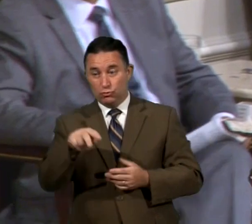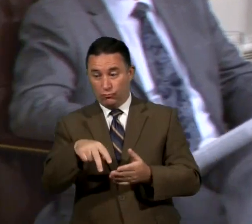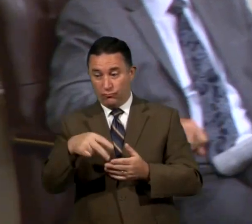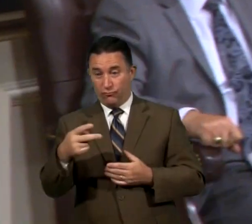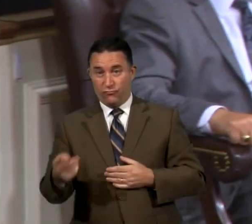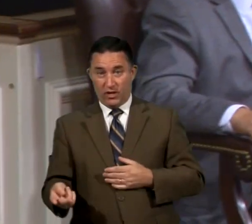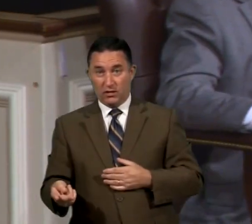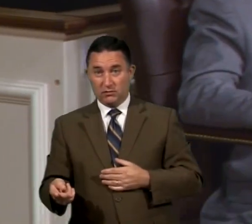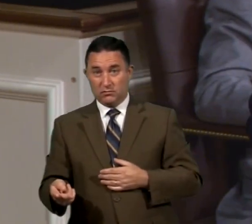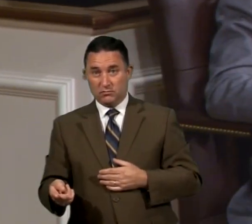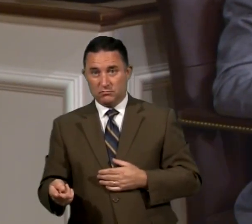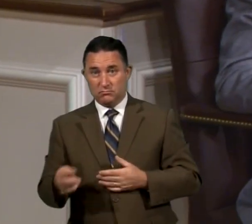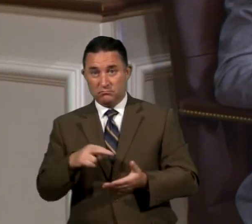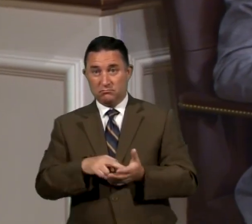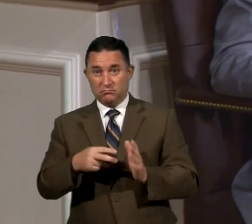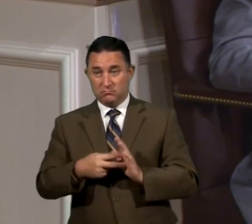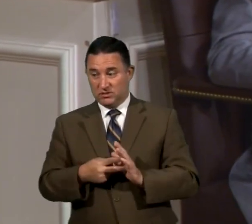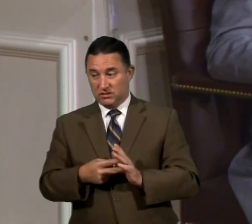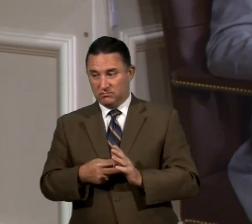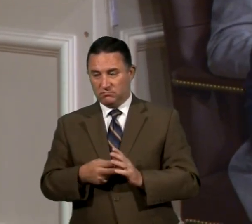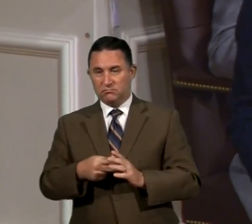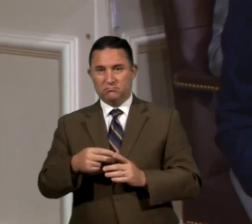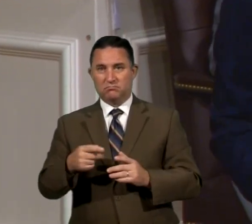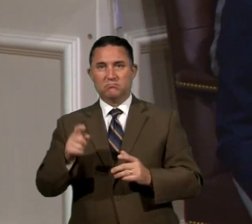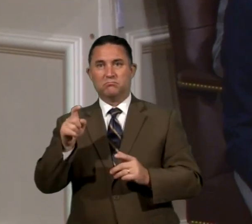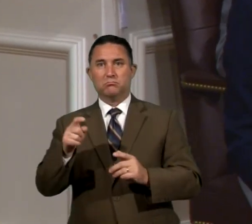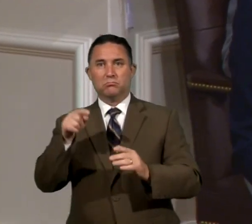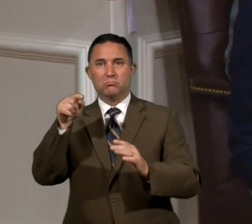fail does not mean that it has to be fatal.